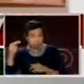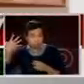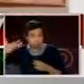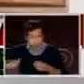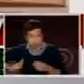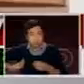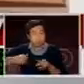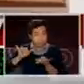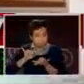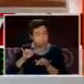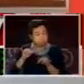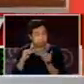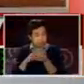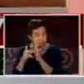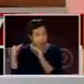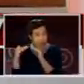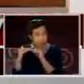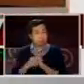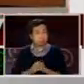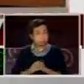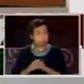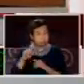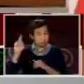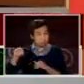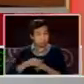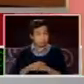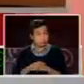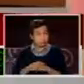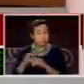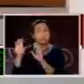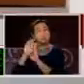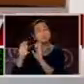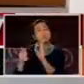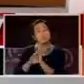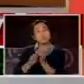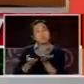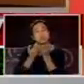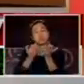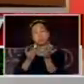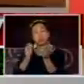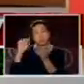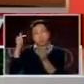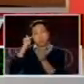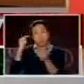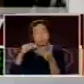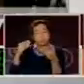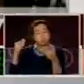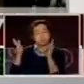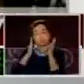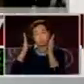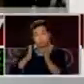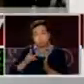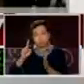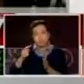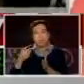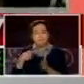The Constitution simply provides that a public officer shall submit a declaration under oath of his assets, liabilities,